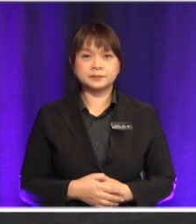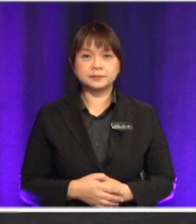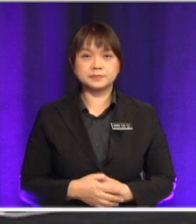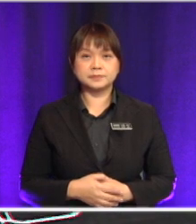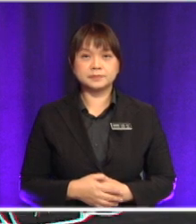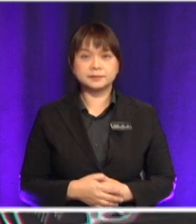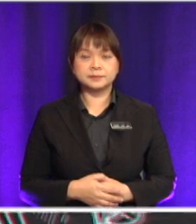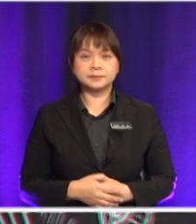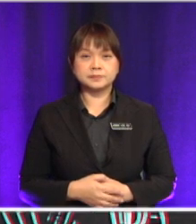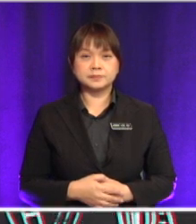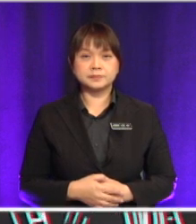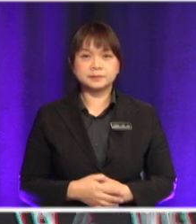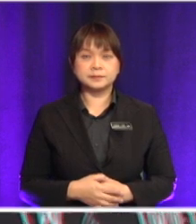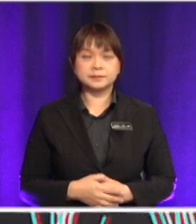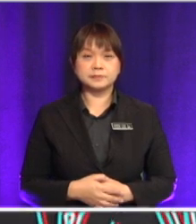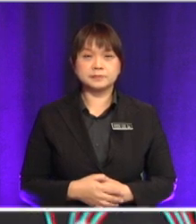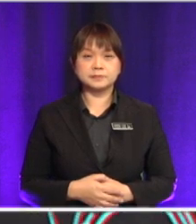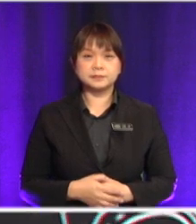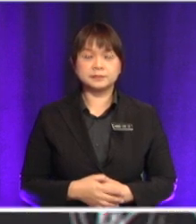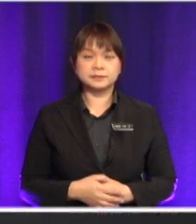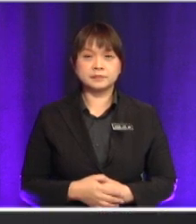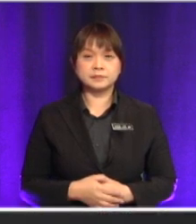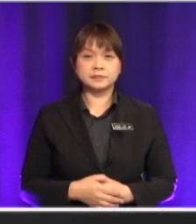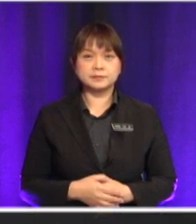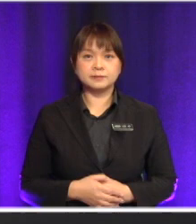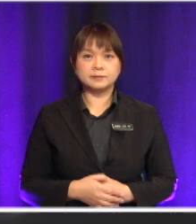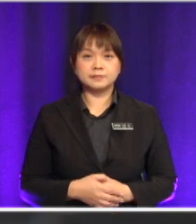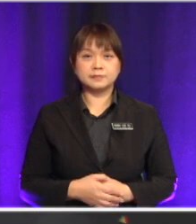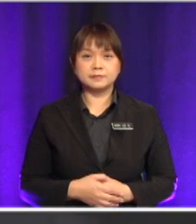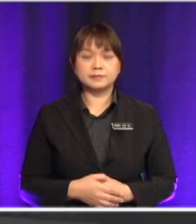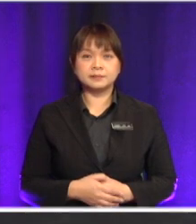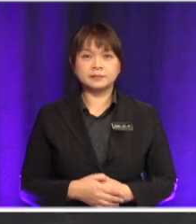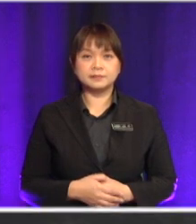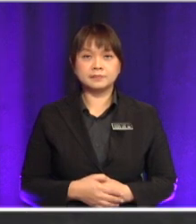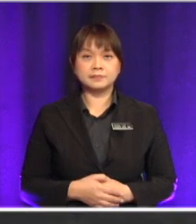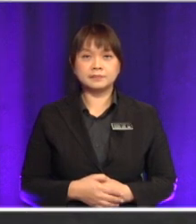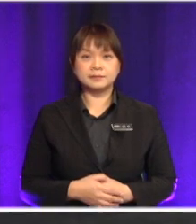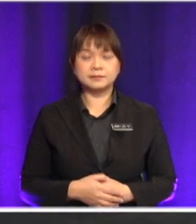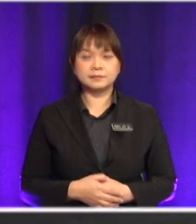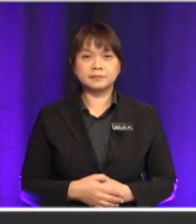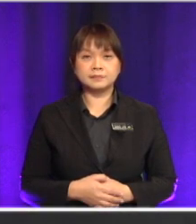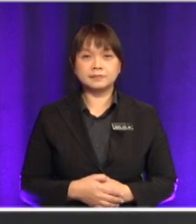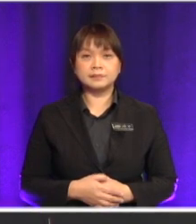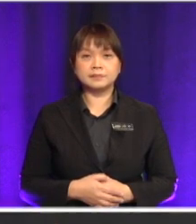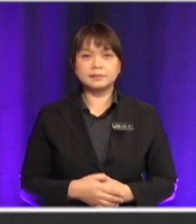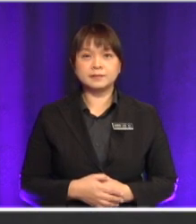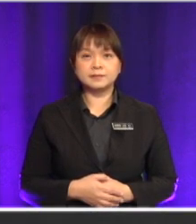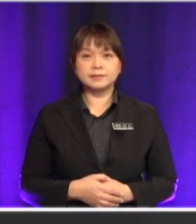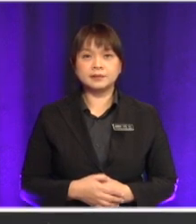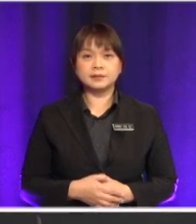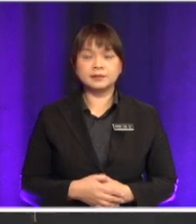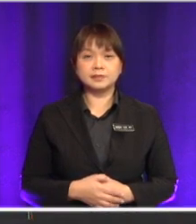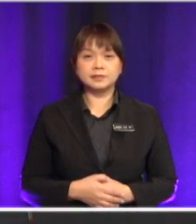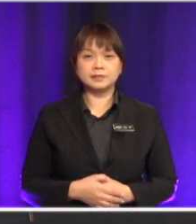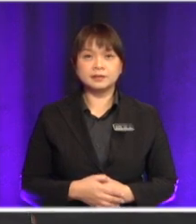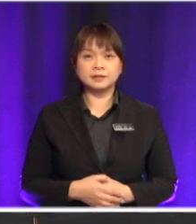Nivila. Okay, go ahead. Is it robotic milk? Robotic milk? Robotic milk. I've never heard that before. Not a